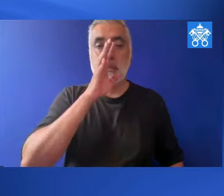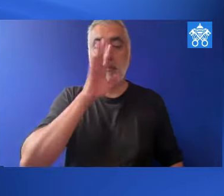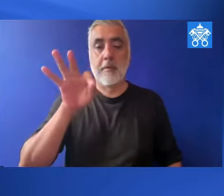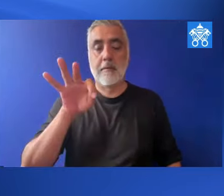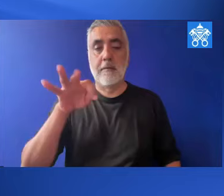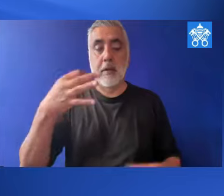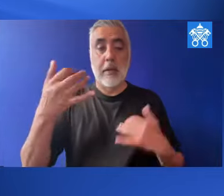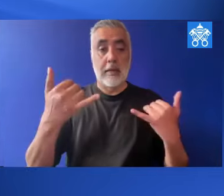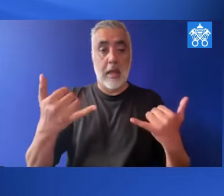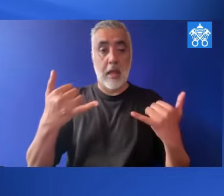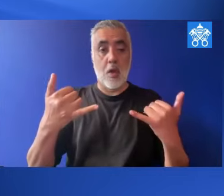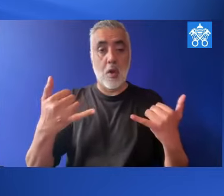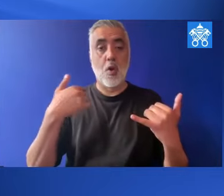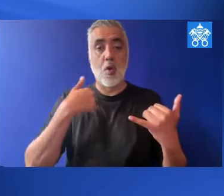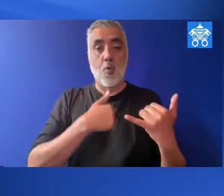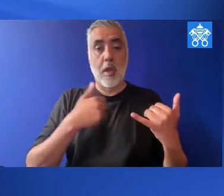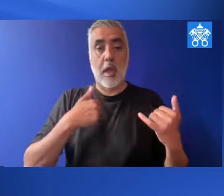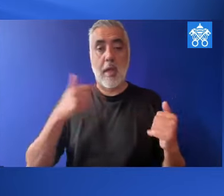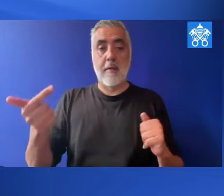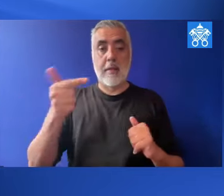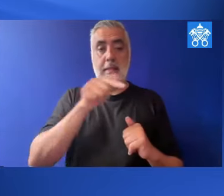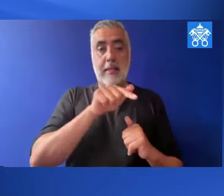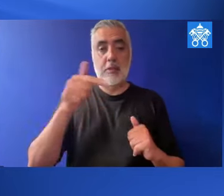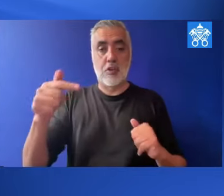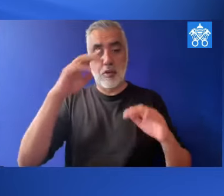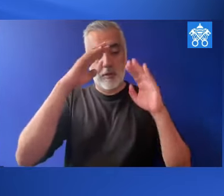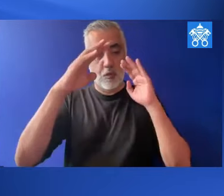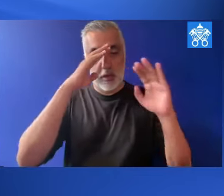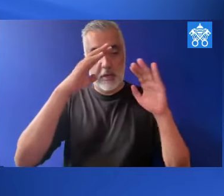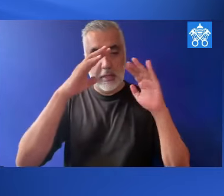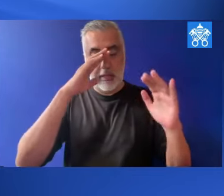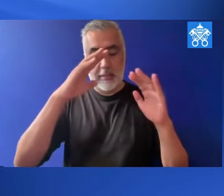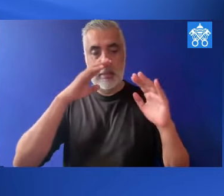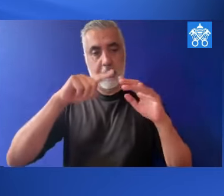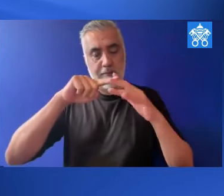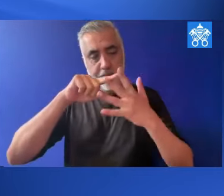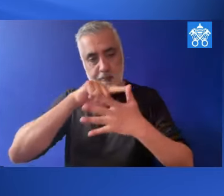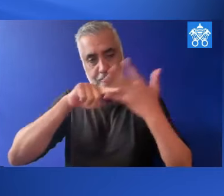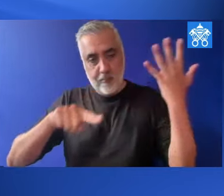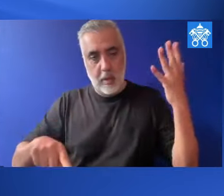And now we have the exchange of greetings in the different languages.